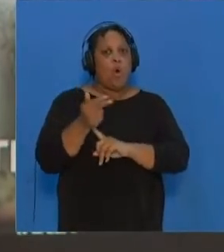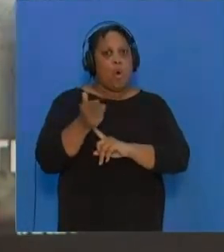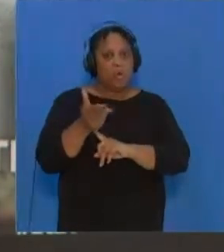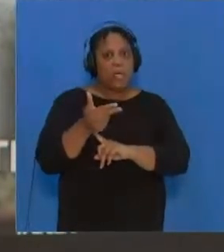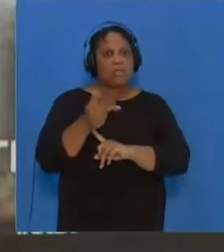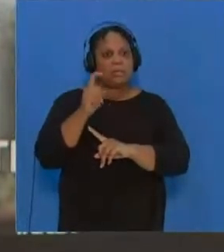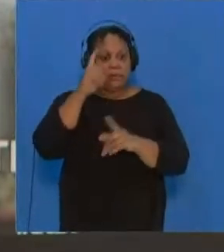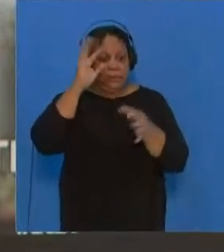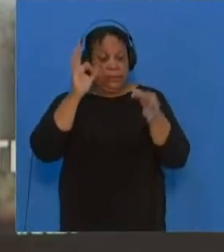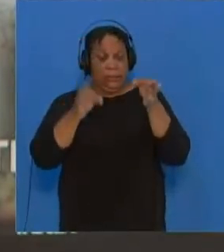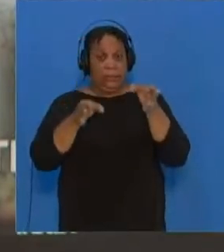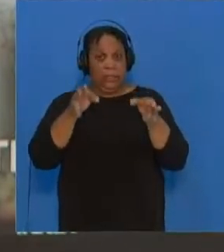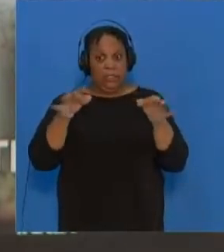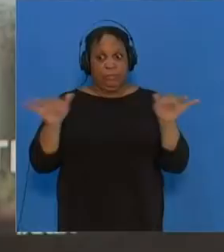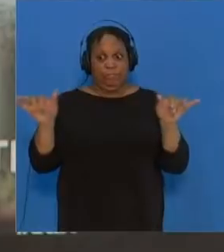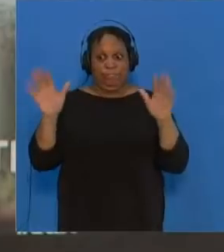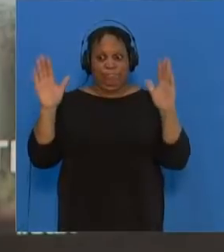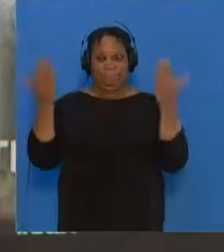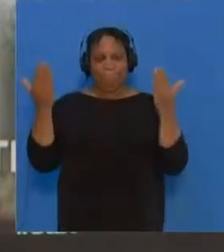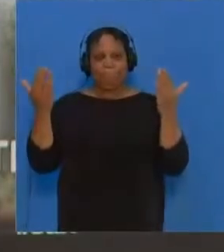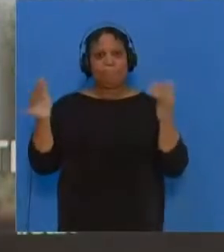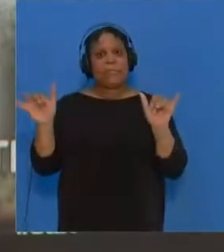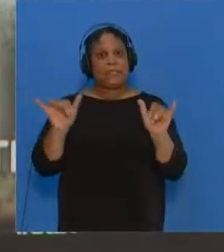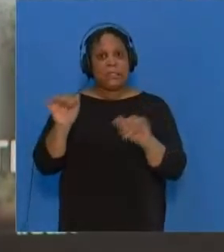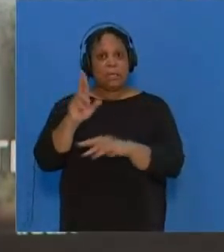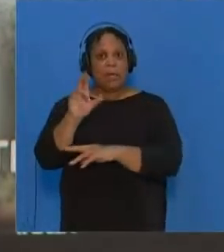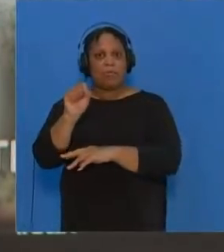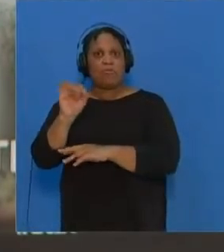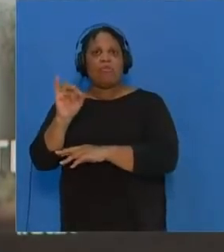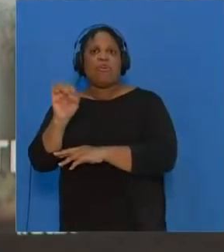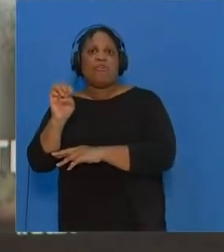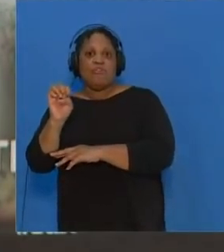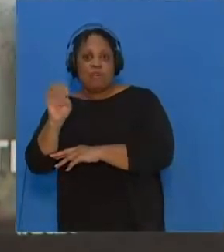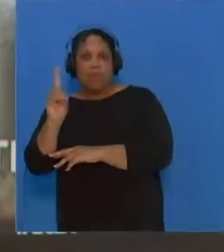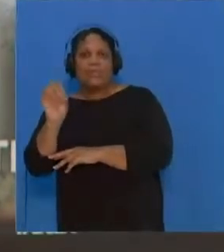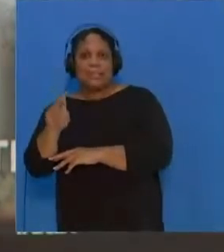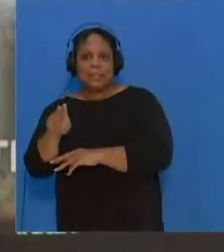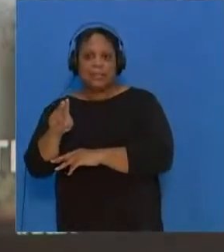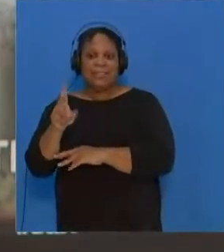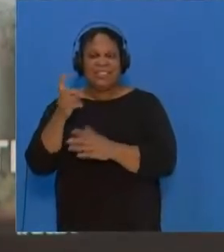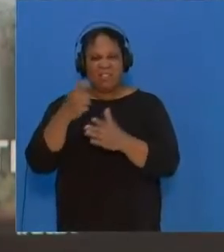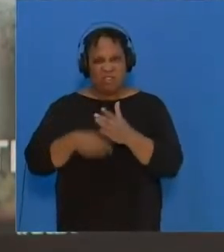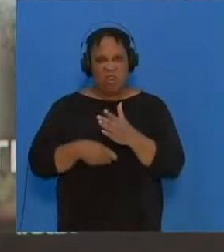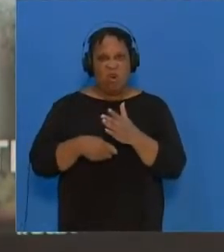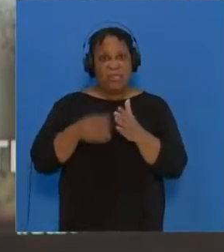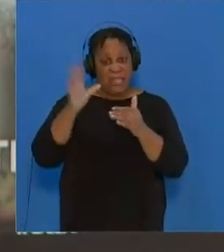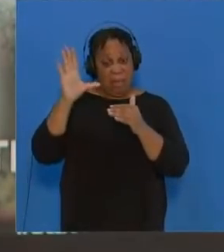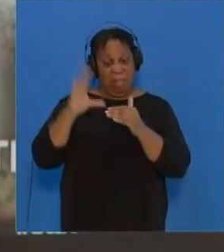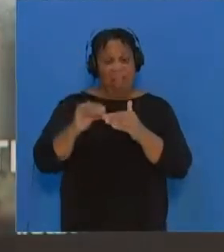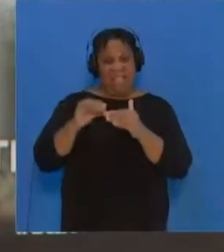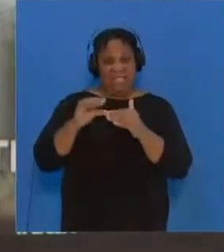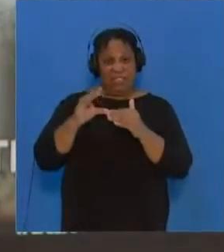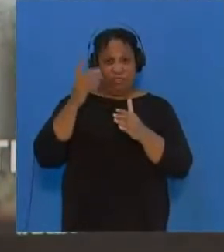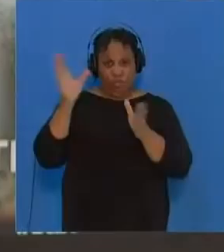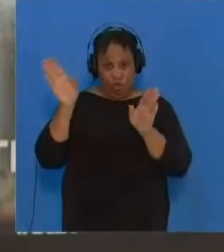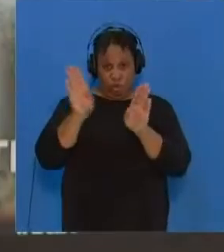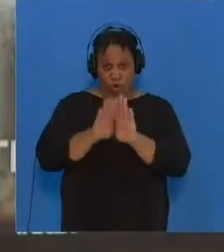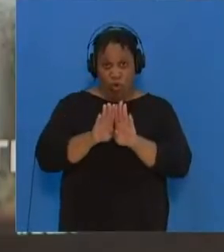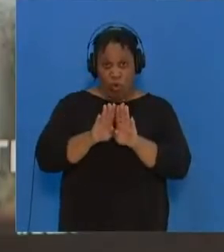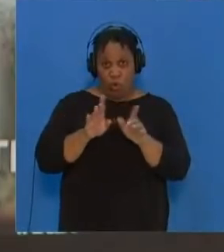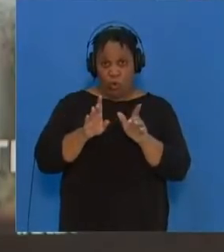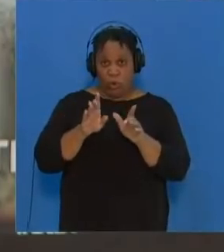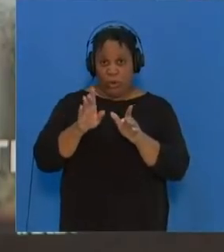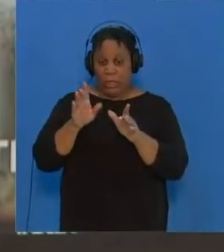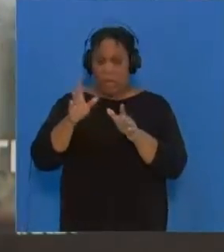to judge, like the Rosedon did and others, whether or not it will cost them less to close temporarily and